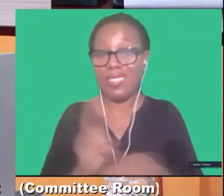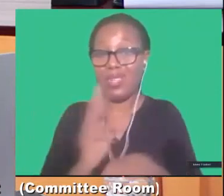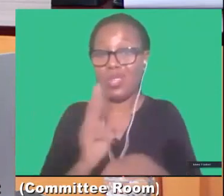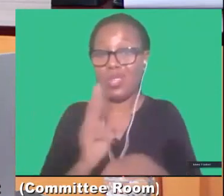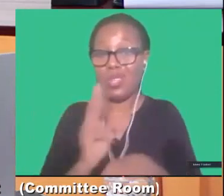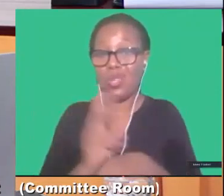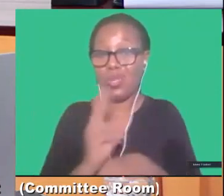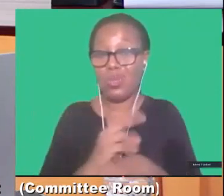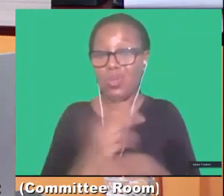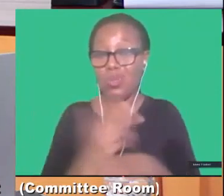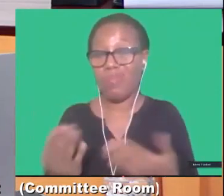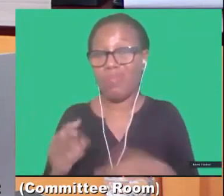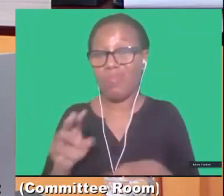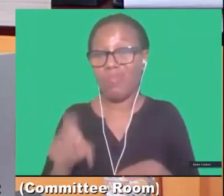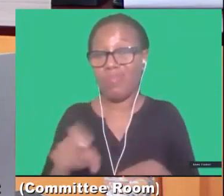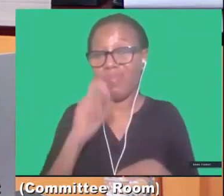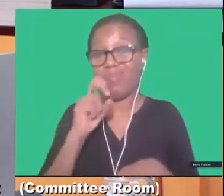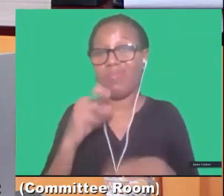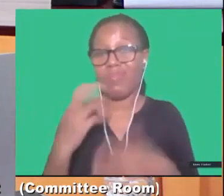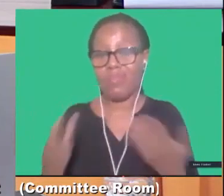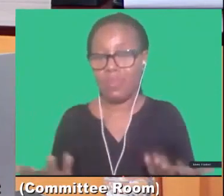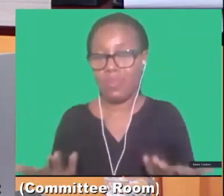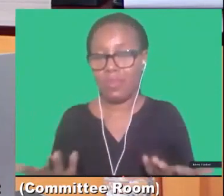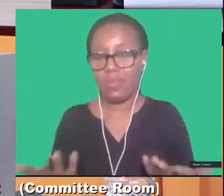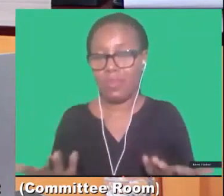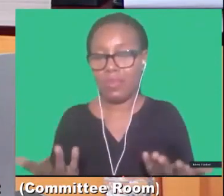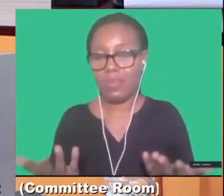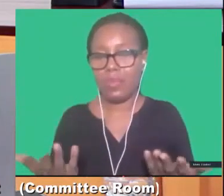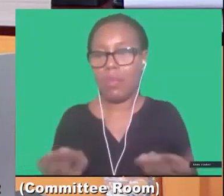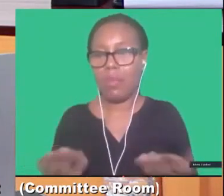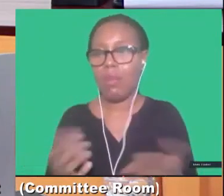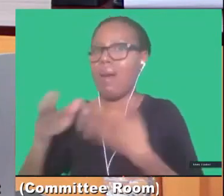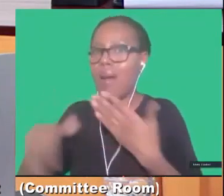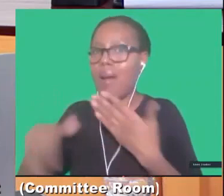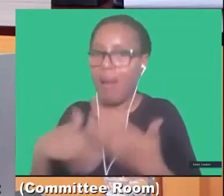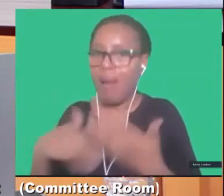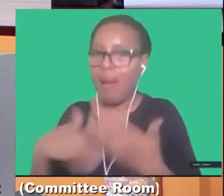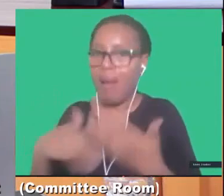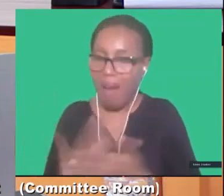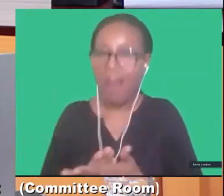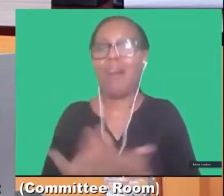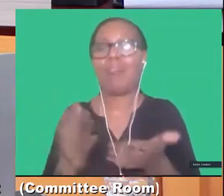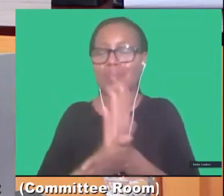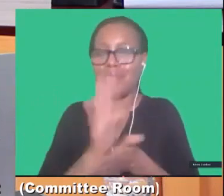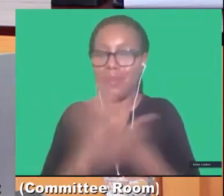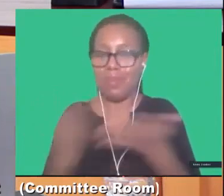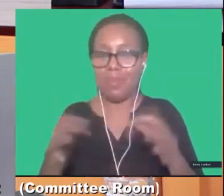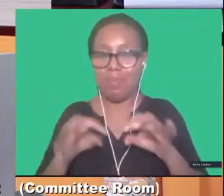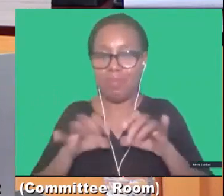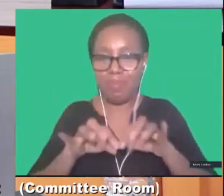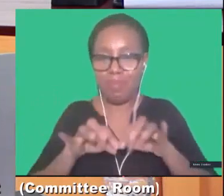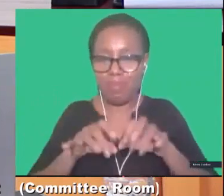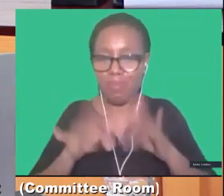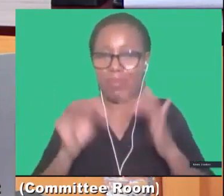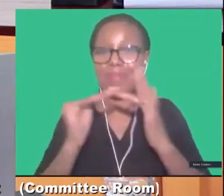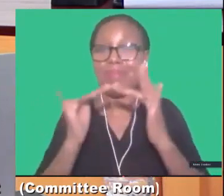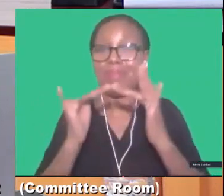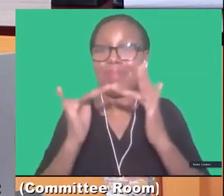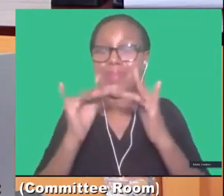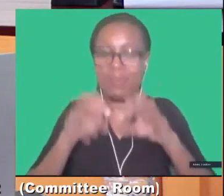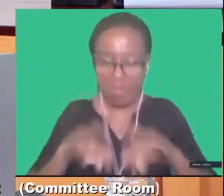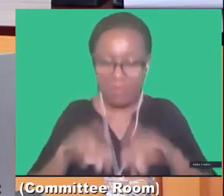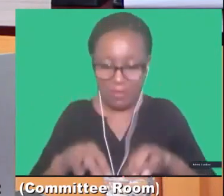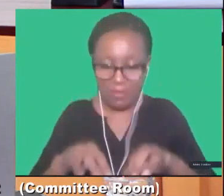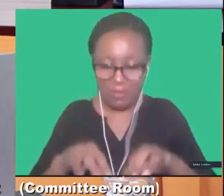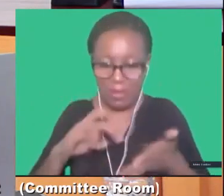the online system for the full straight-through processing. So it means that a user can